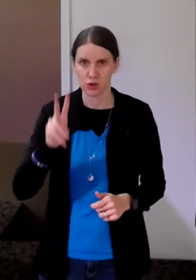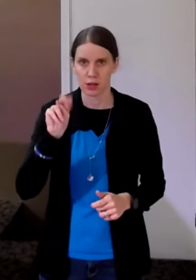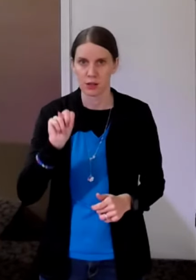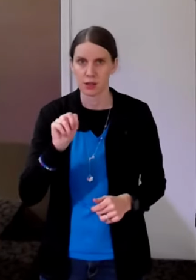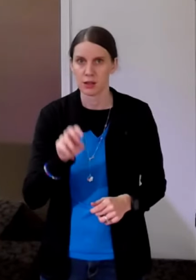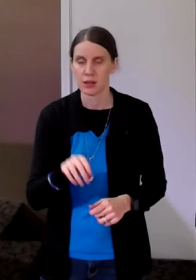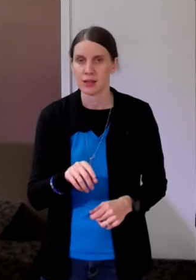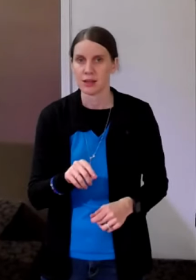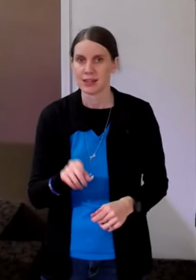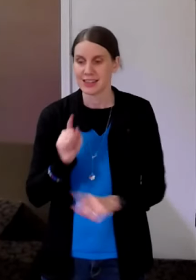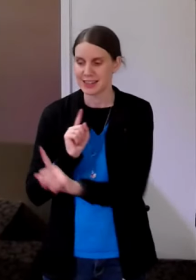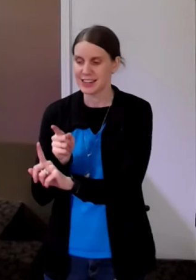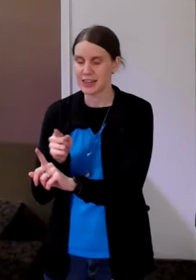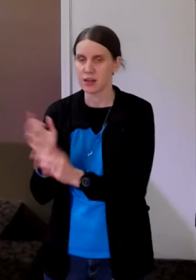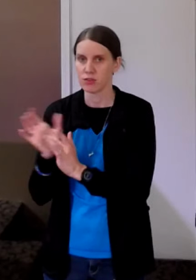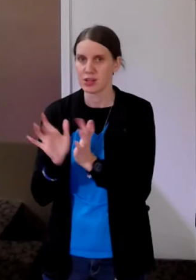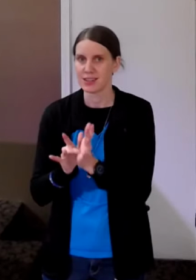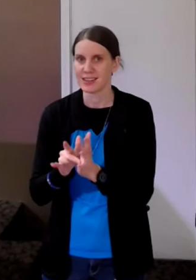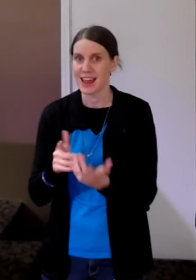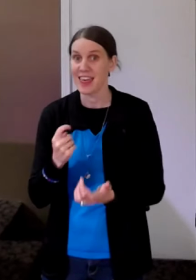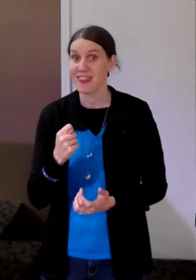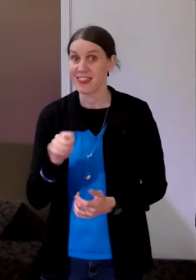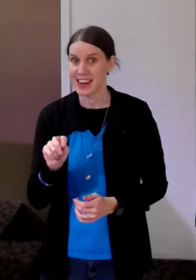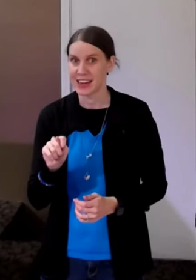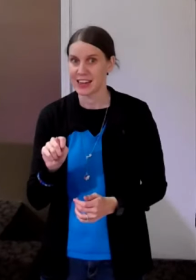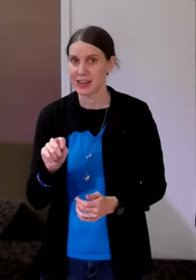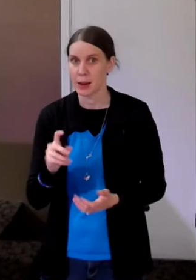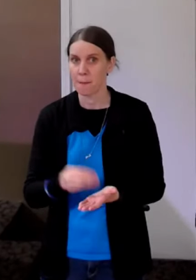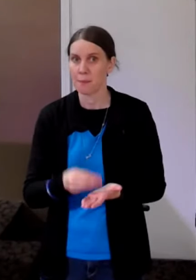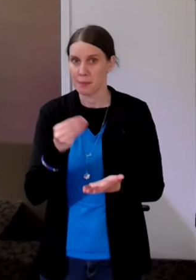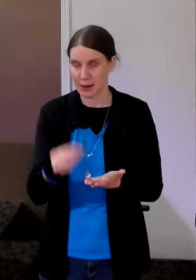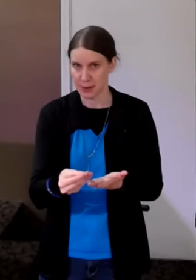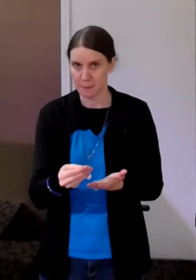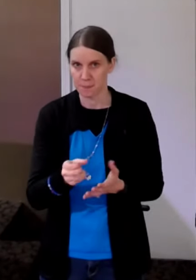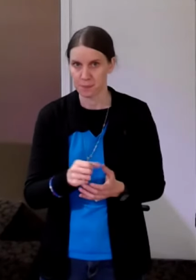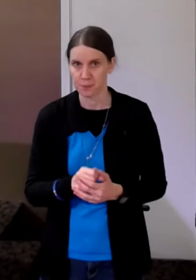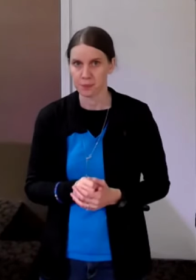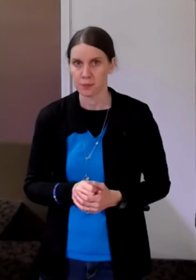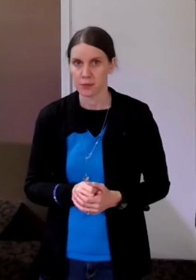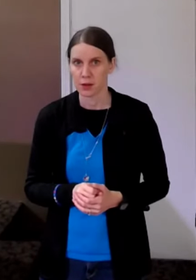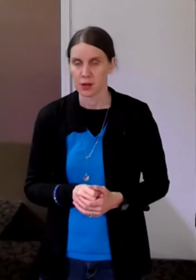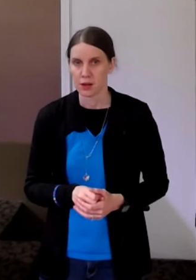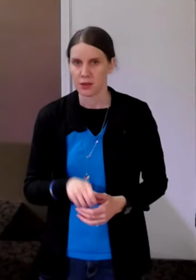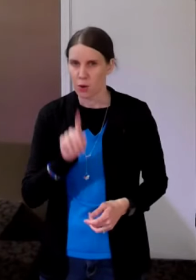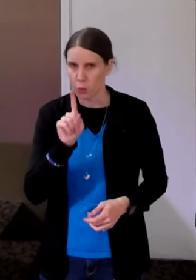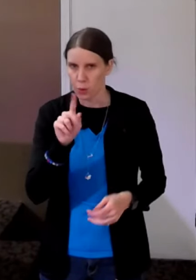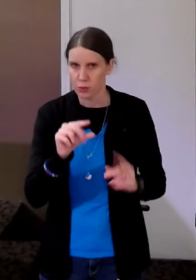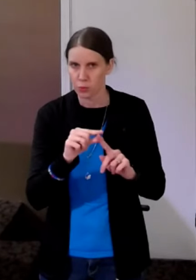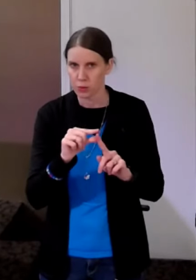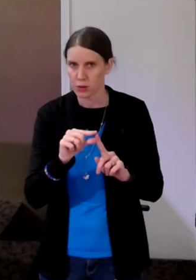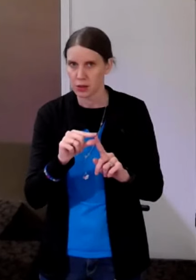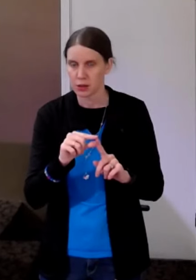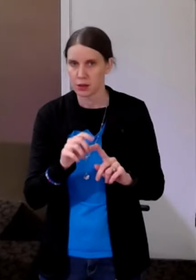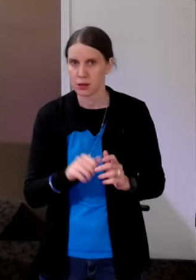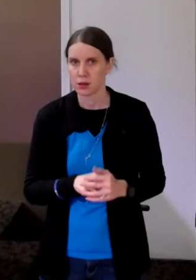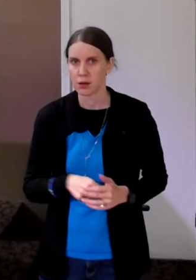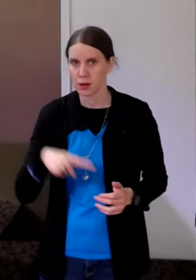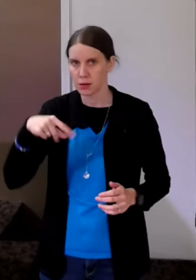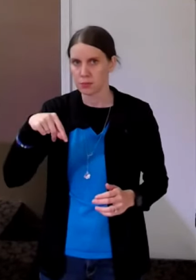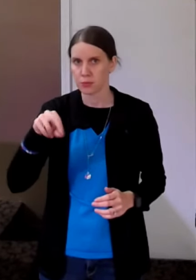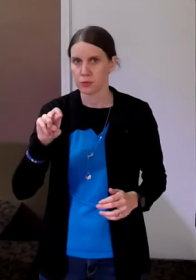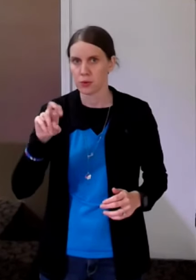He, Jesus, is the propitiation." That single article that says, and